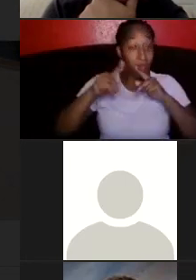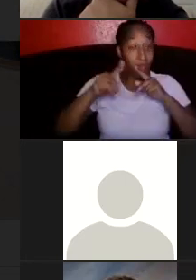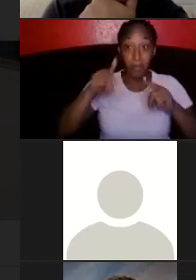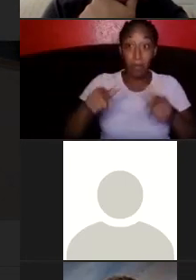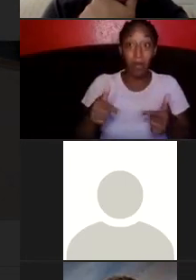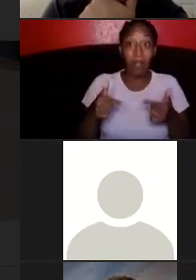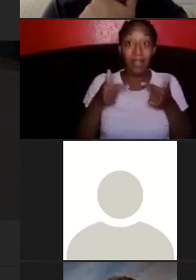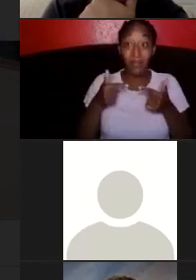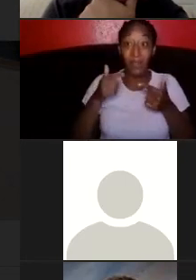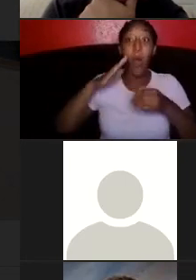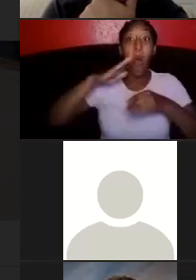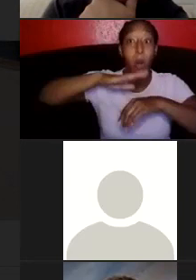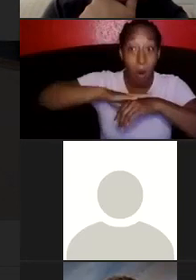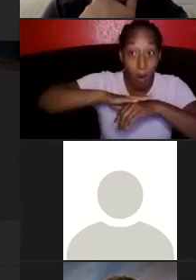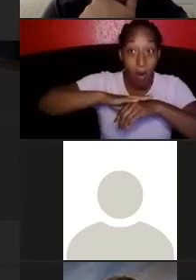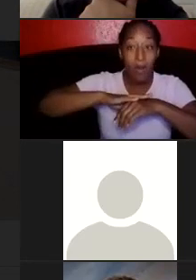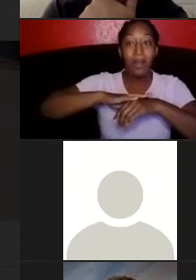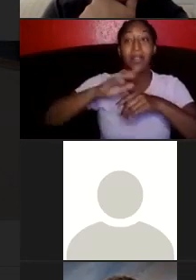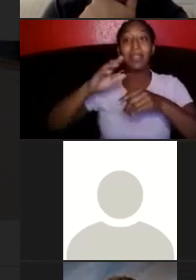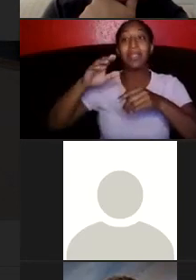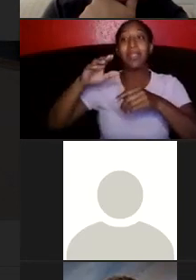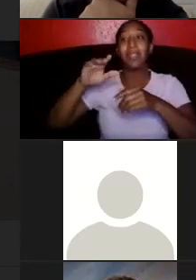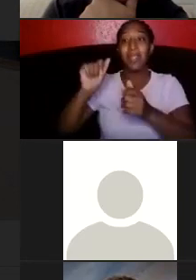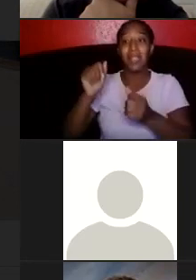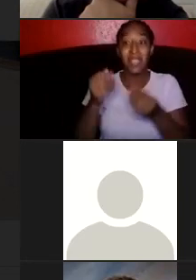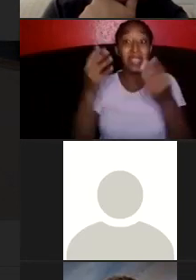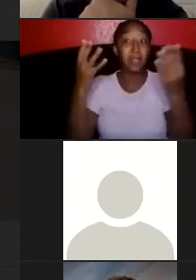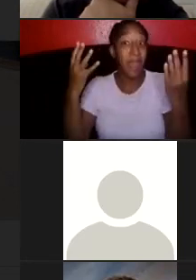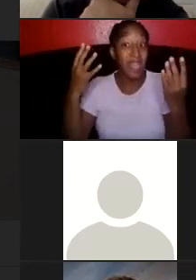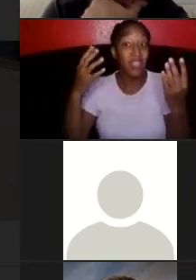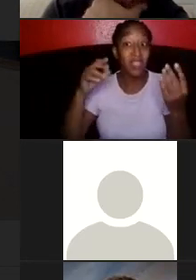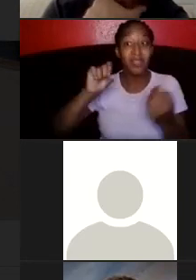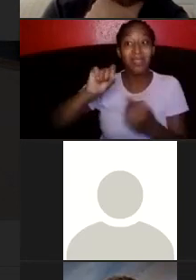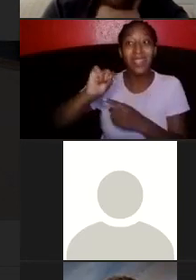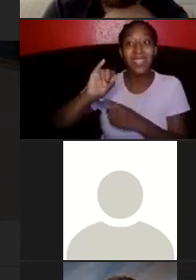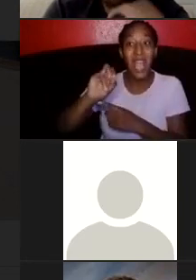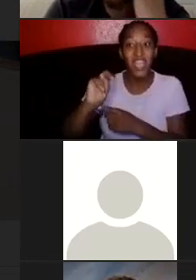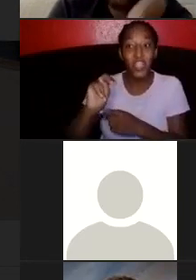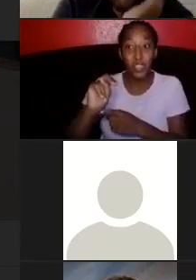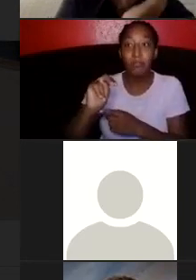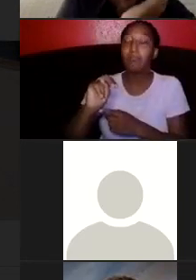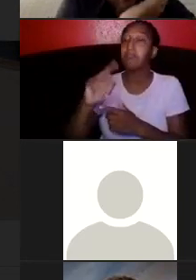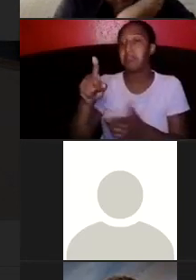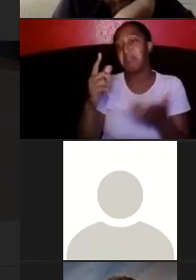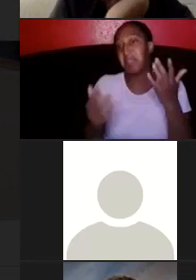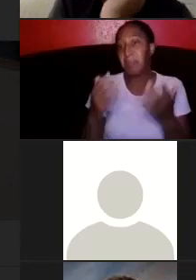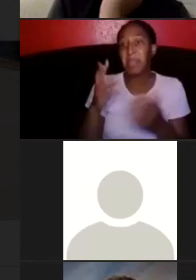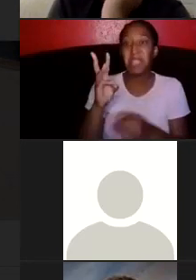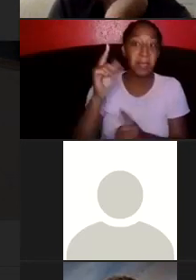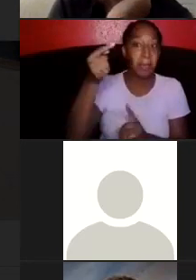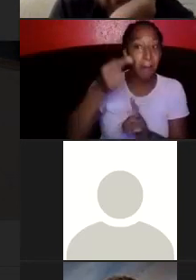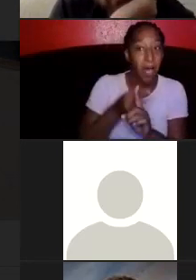Space Station, sometimes for 6 months to a year, even up to 18 months at a time.